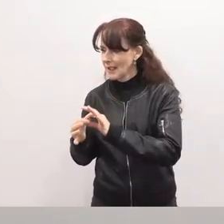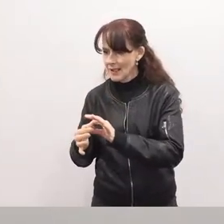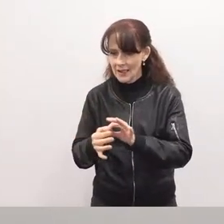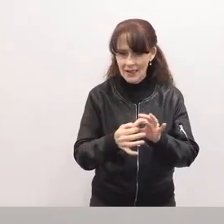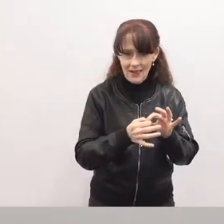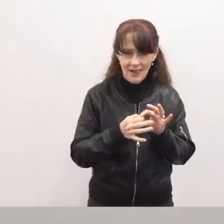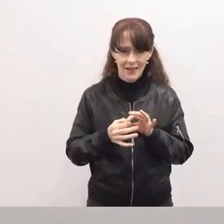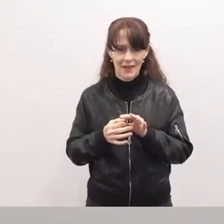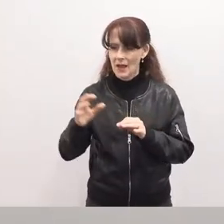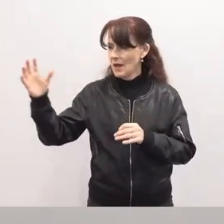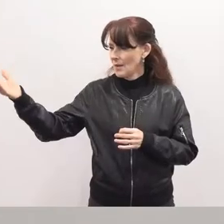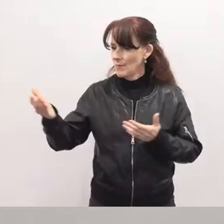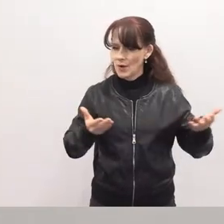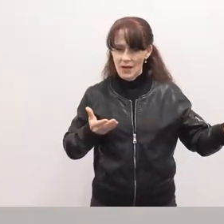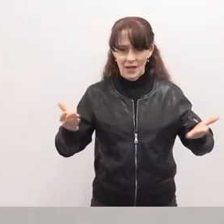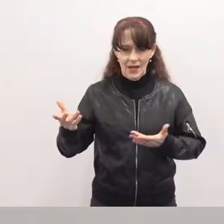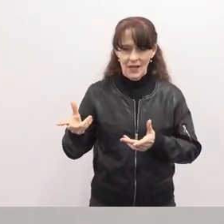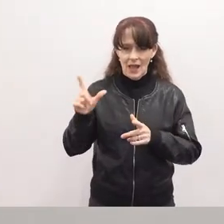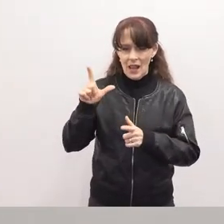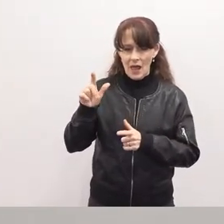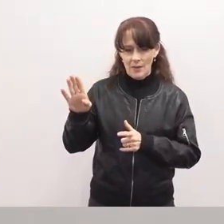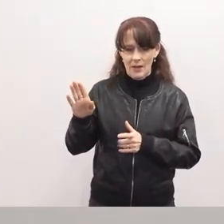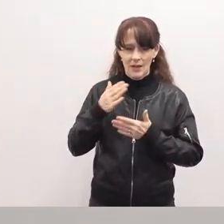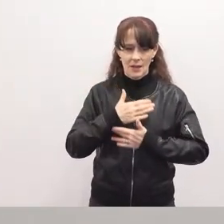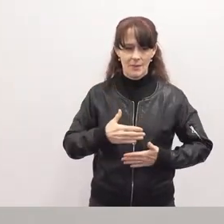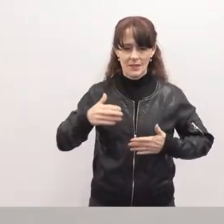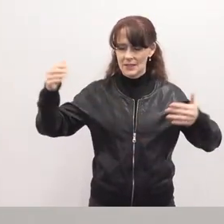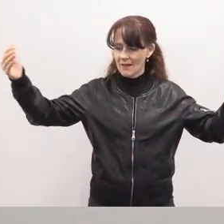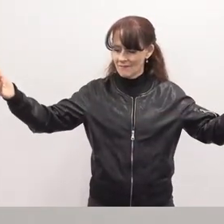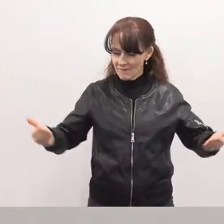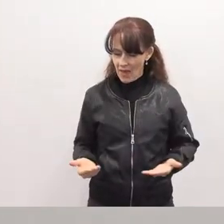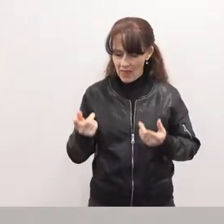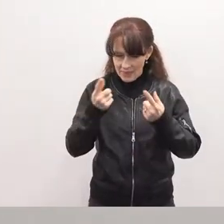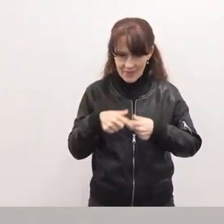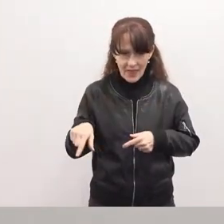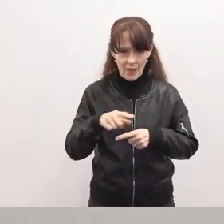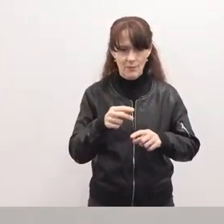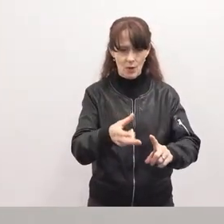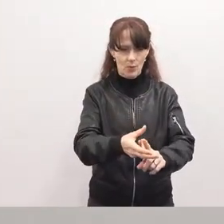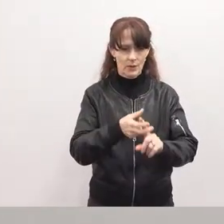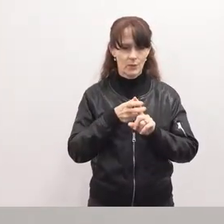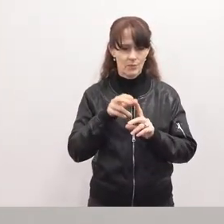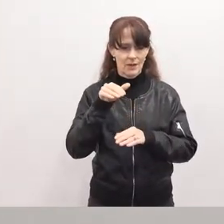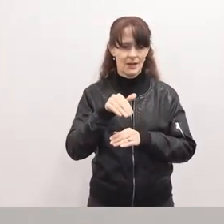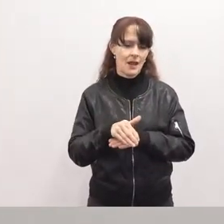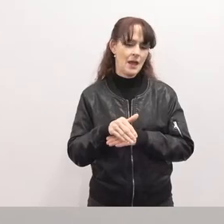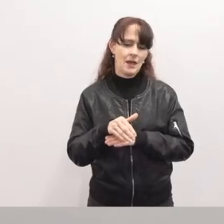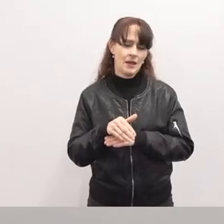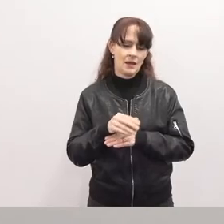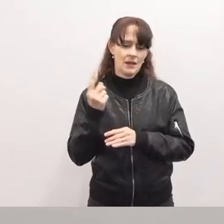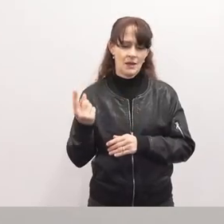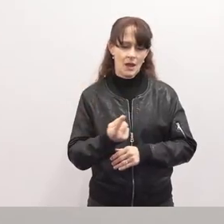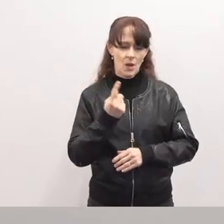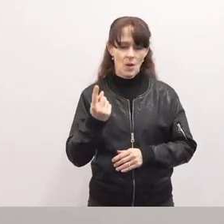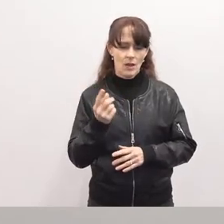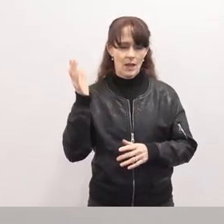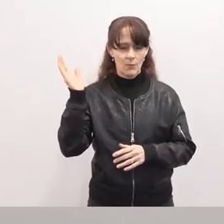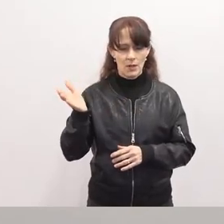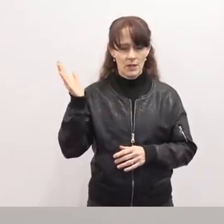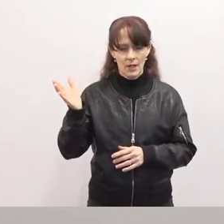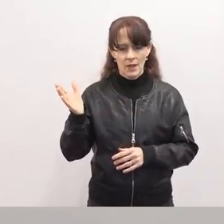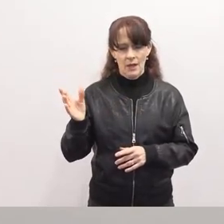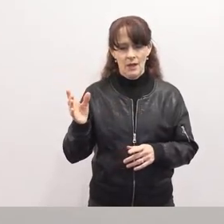who you can bring over to Long Beach, please invite them to our recruitment night. It is not only going to be a presentation,